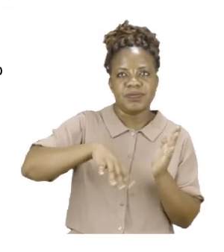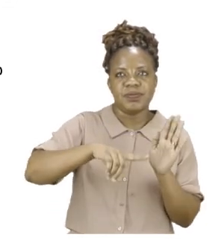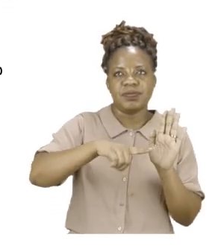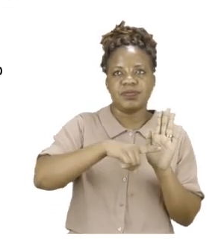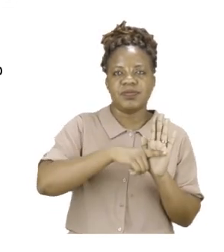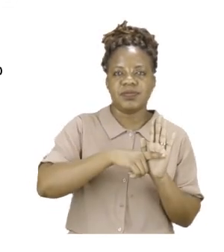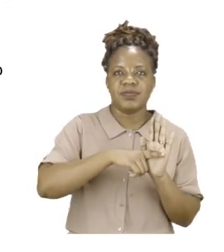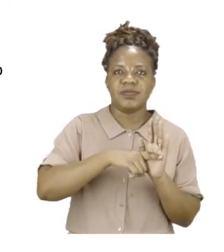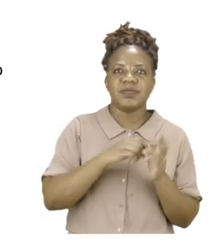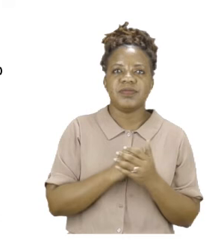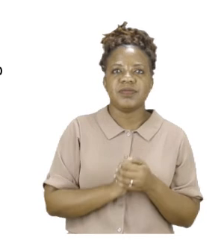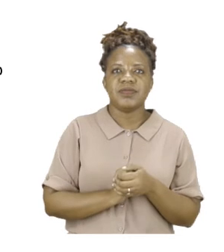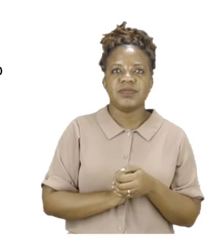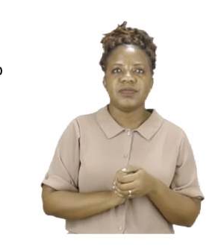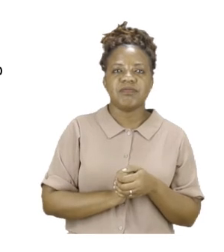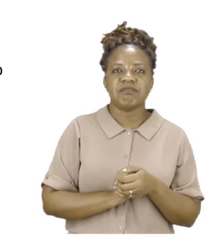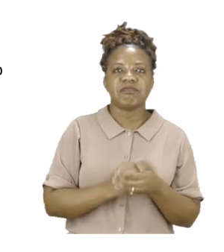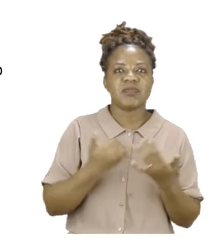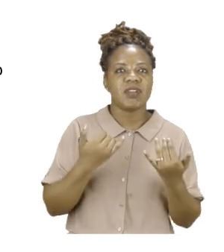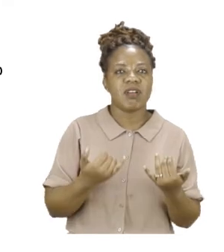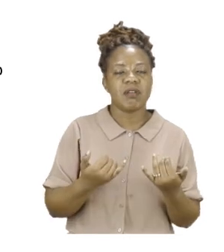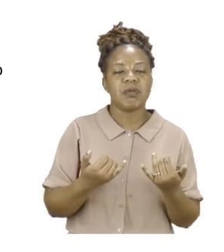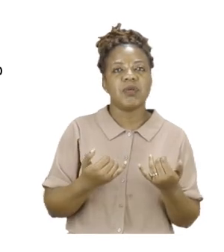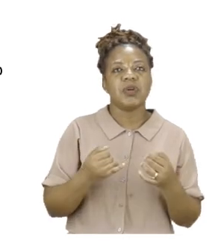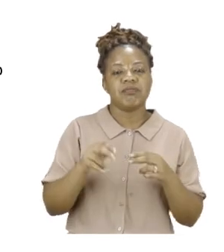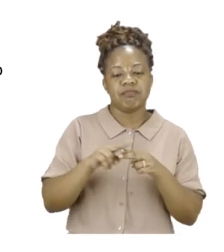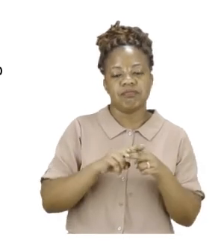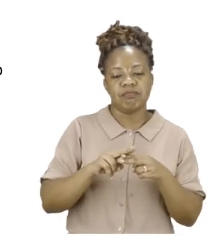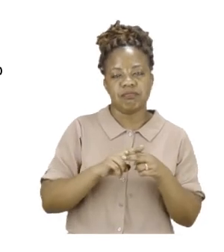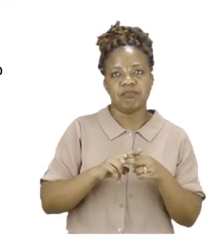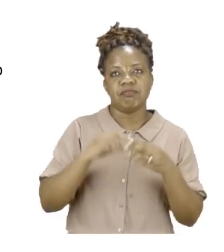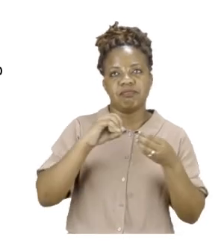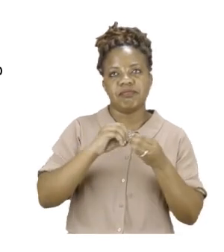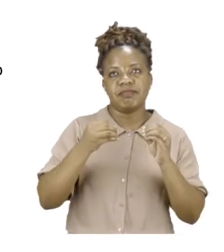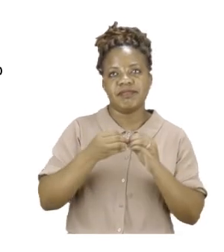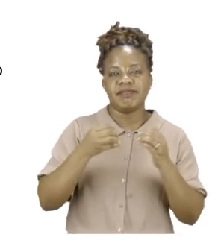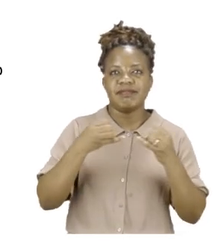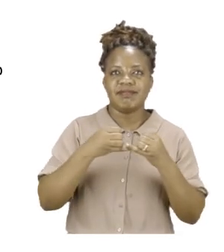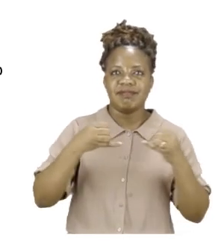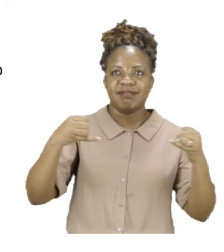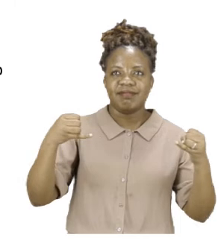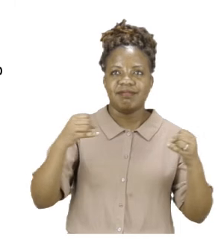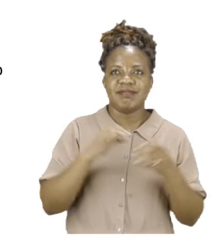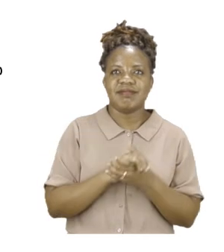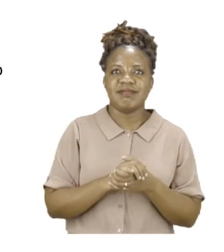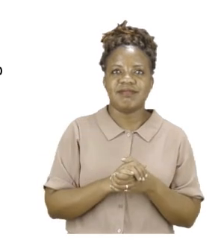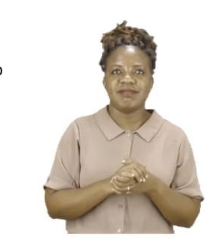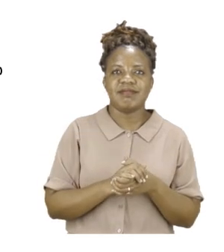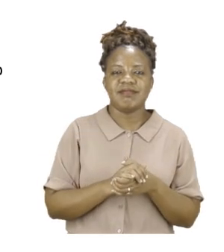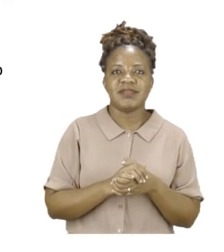subtracting, but we're going to be using our number lines to do so. Your job is to finish the